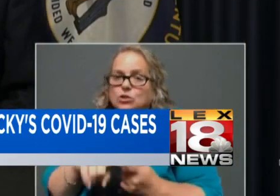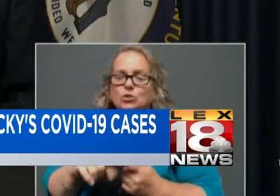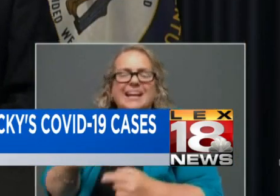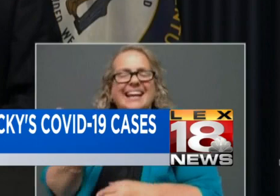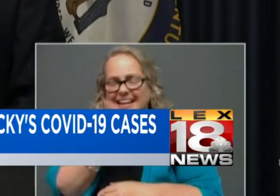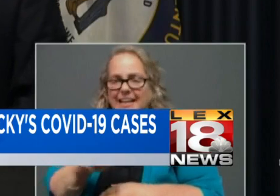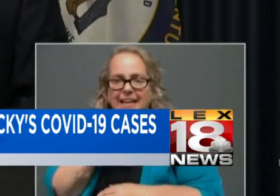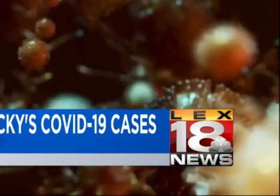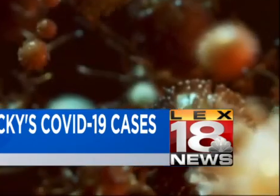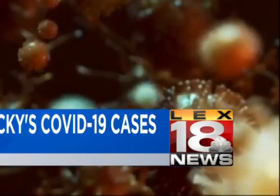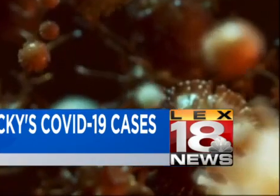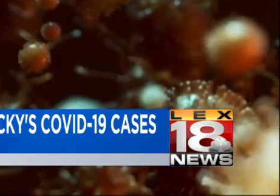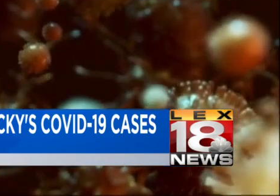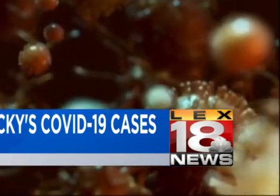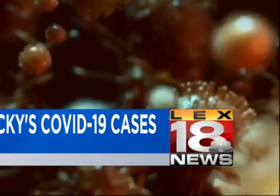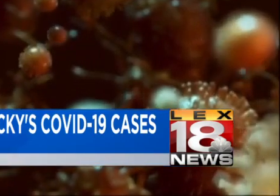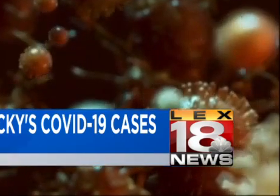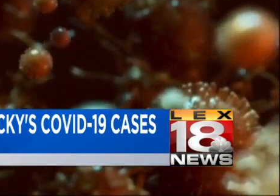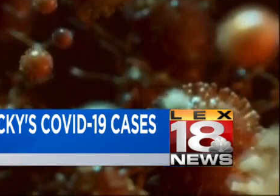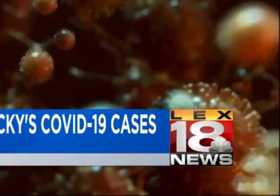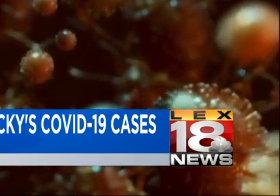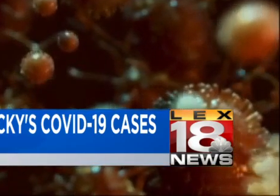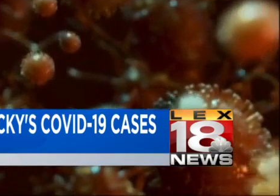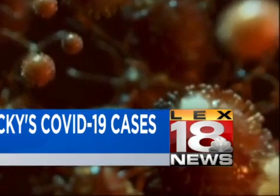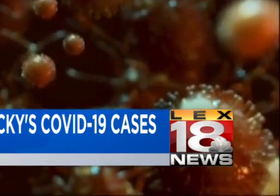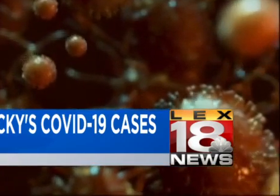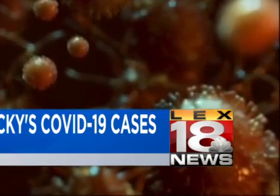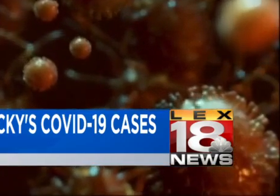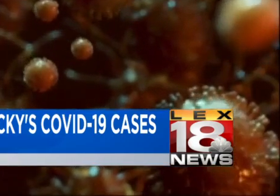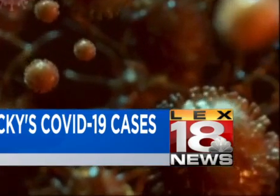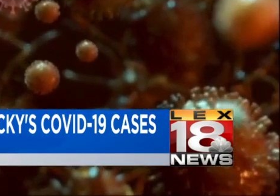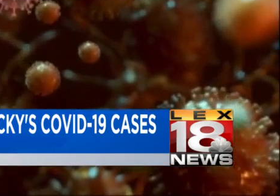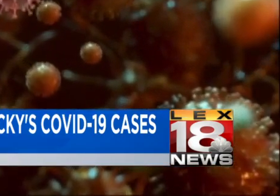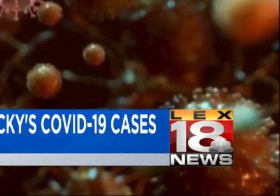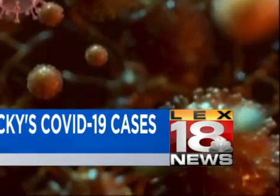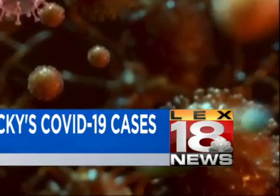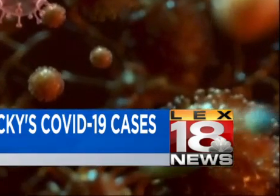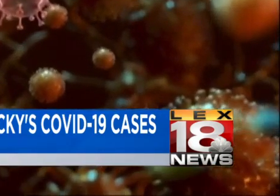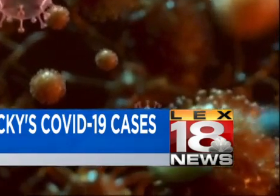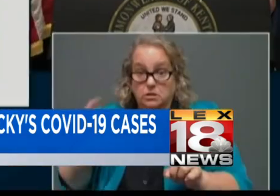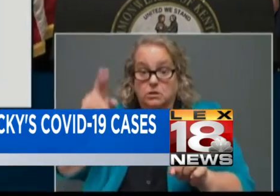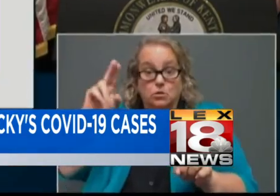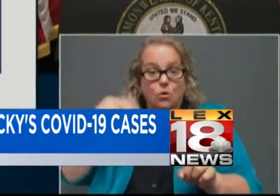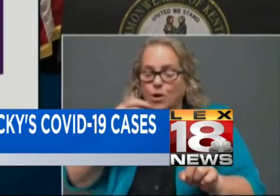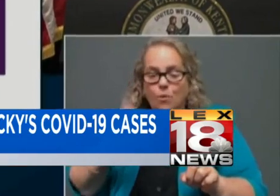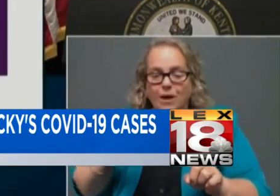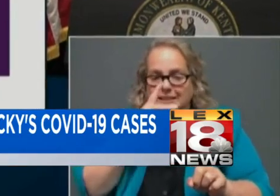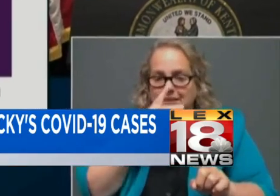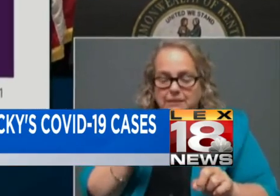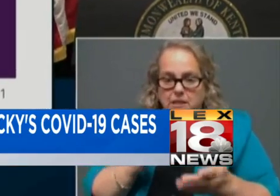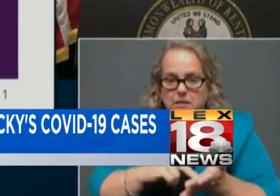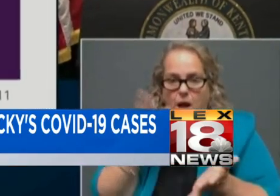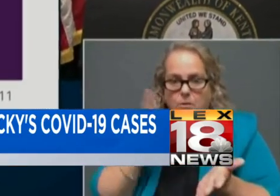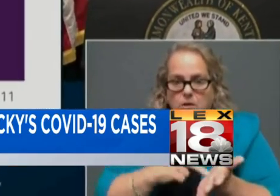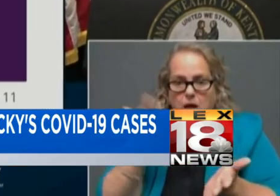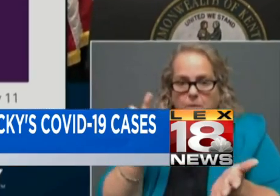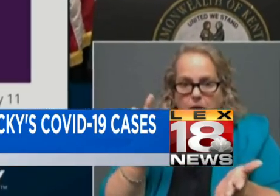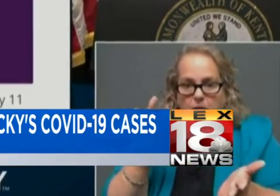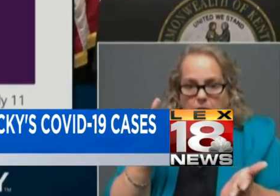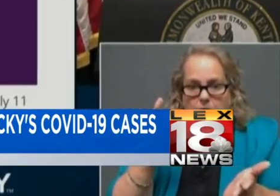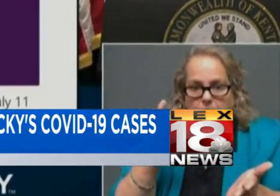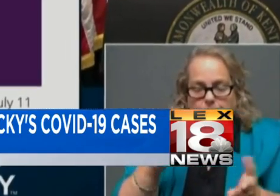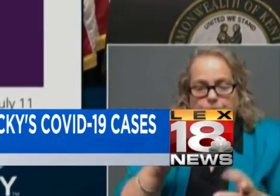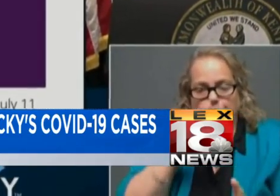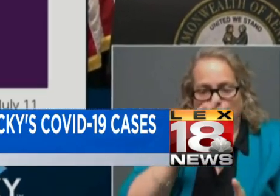Beshear says the Delta variant is responsible for three weeks of increasing case numbers. The positivity rate is back over